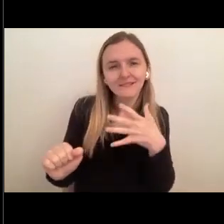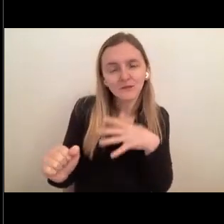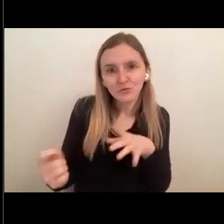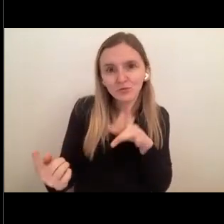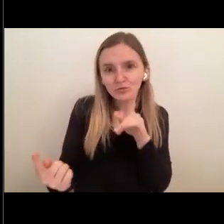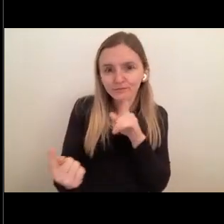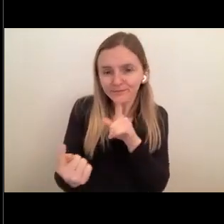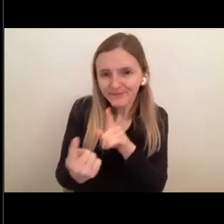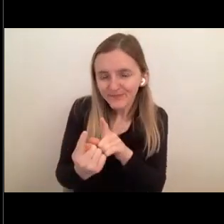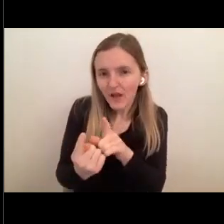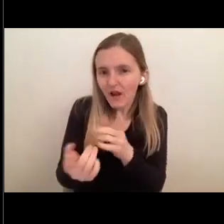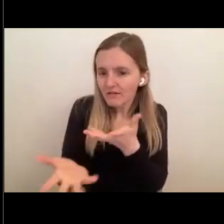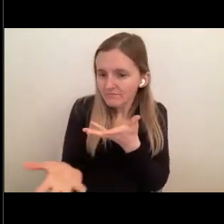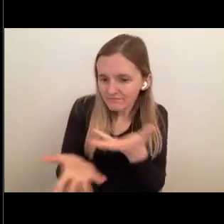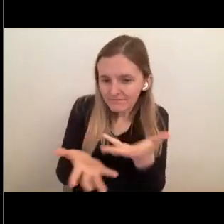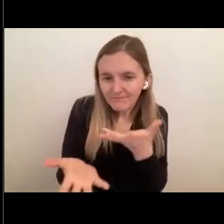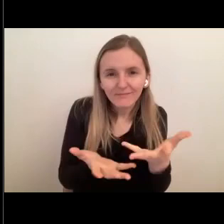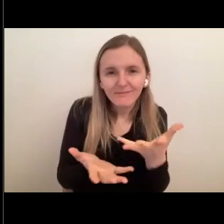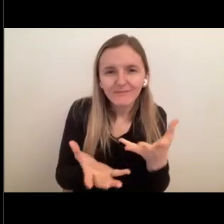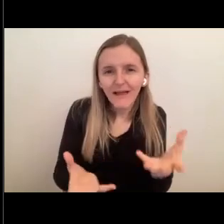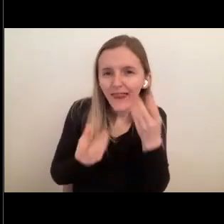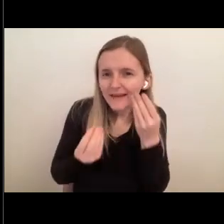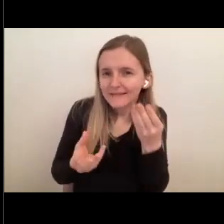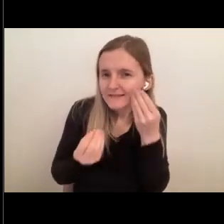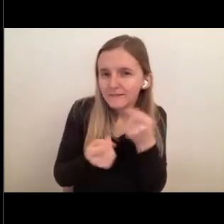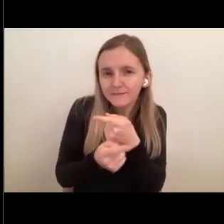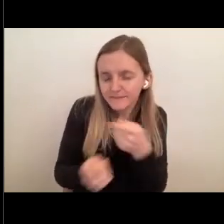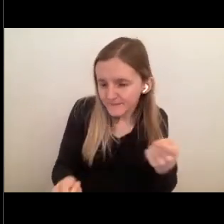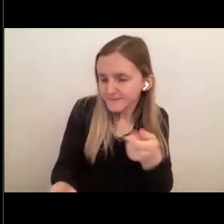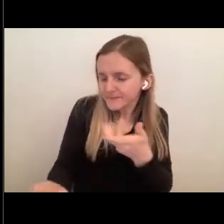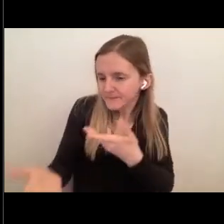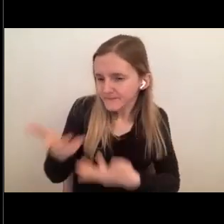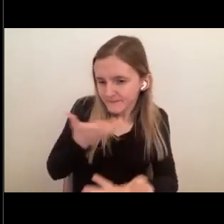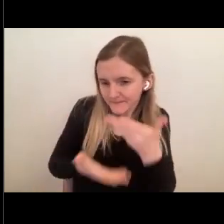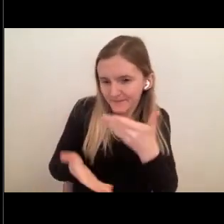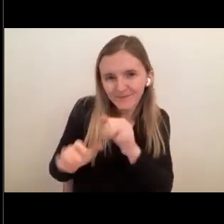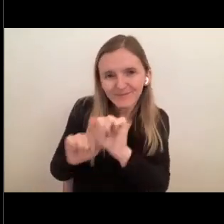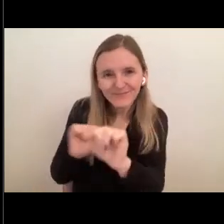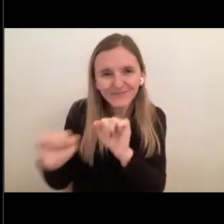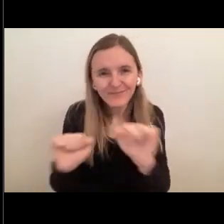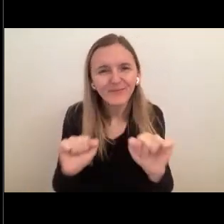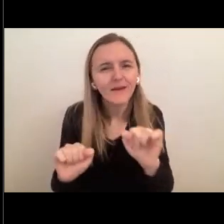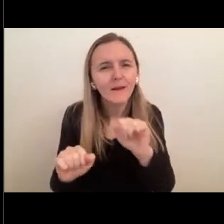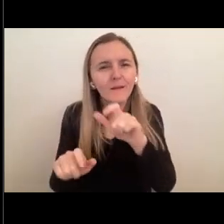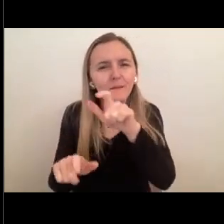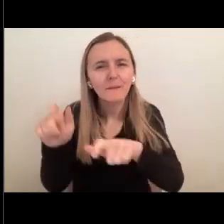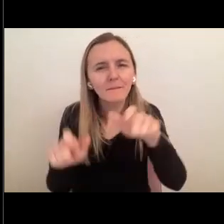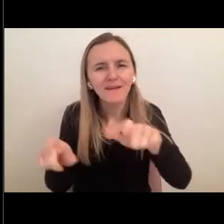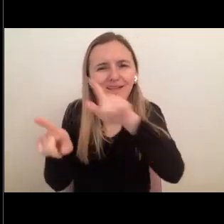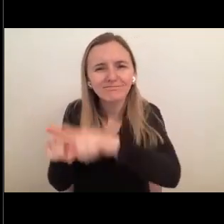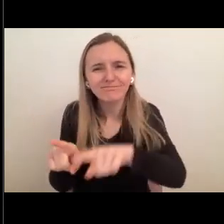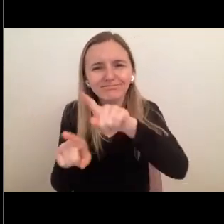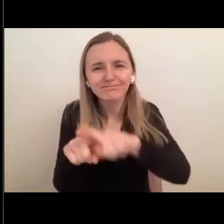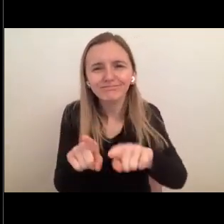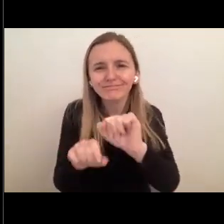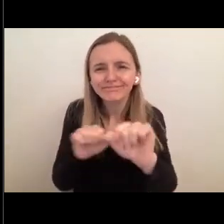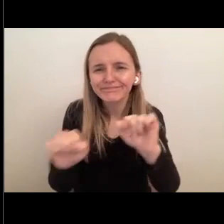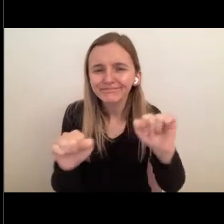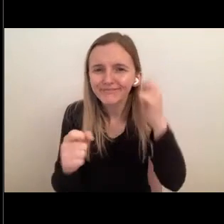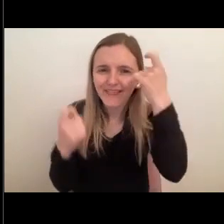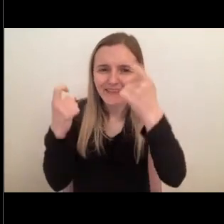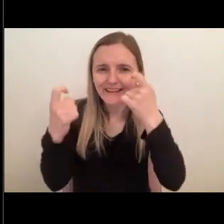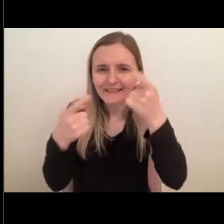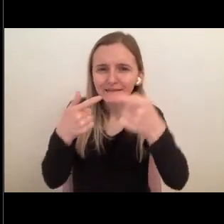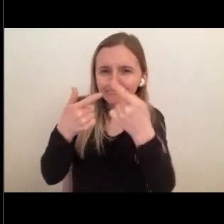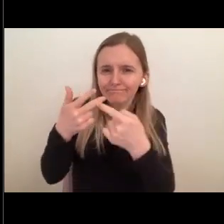to the voices of people who have different profiles and different ways of thinking. I think